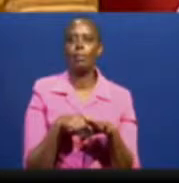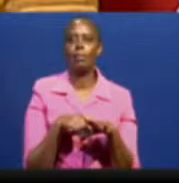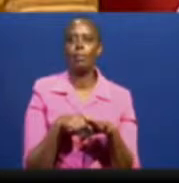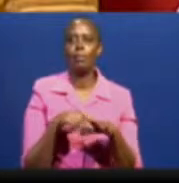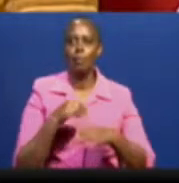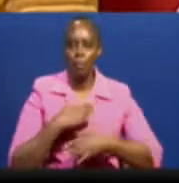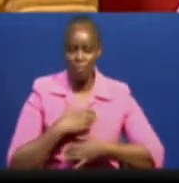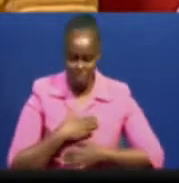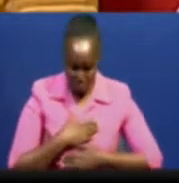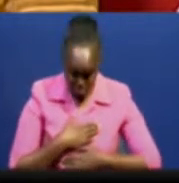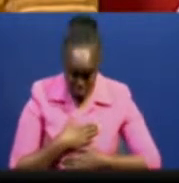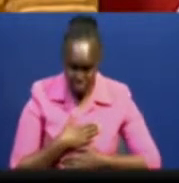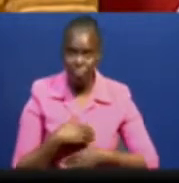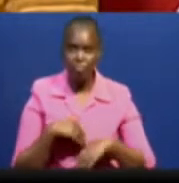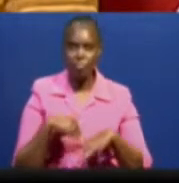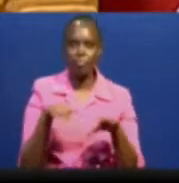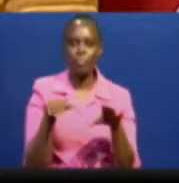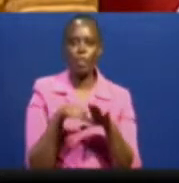honorable members,